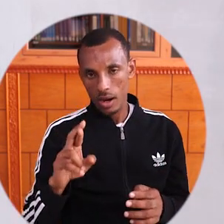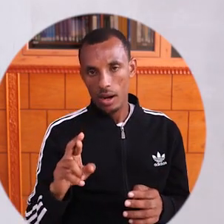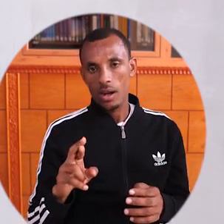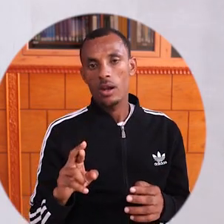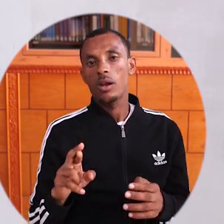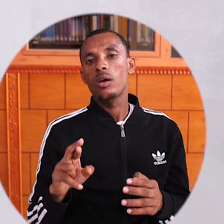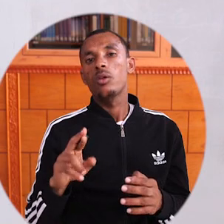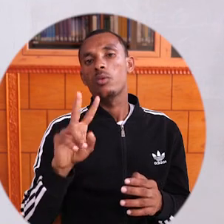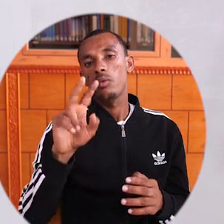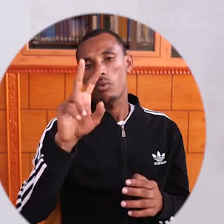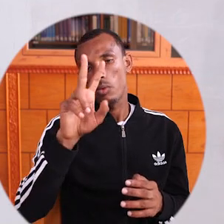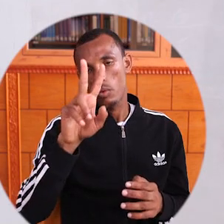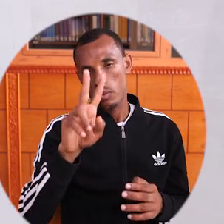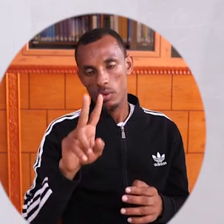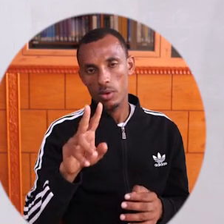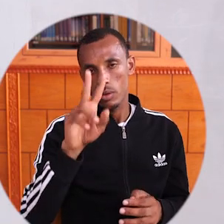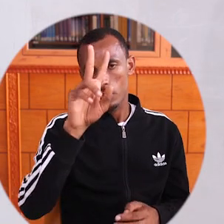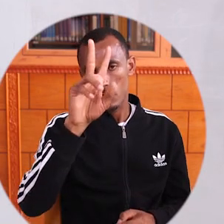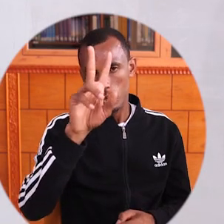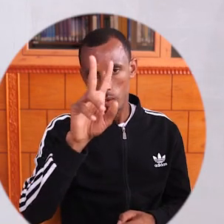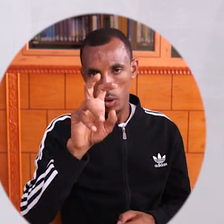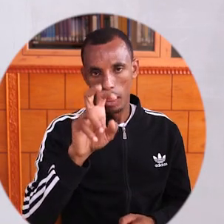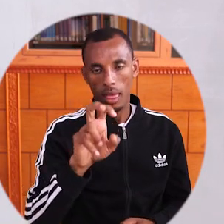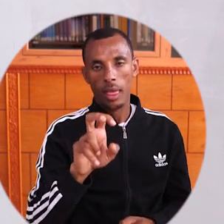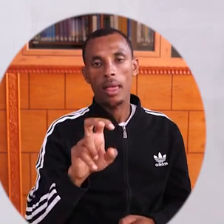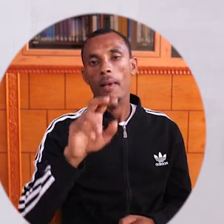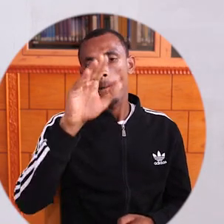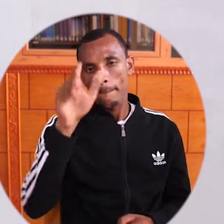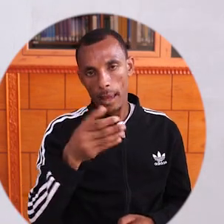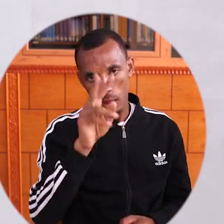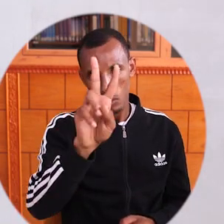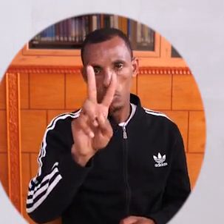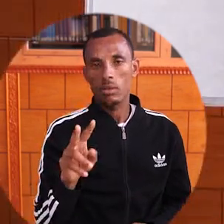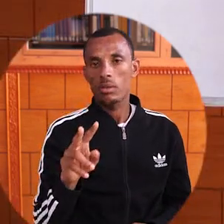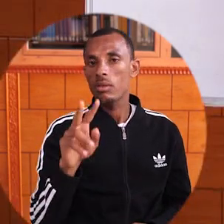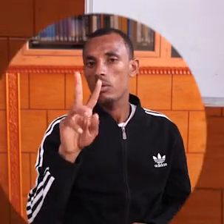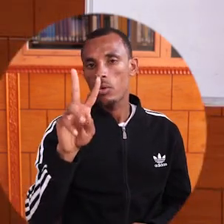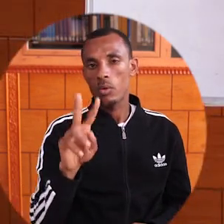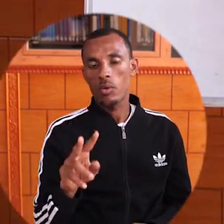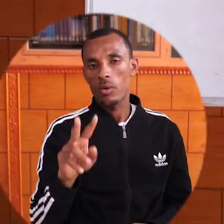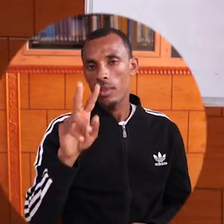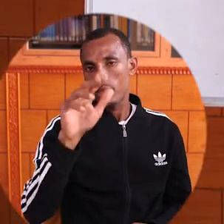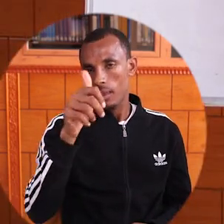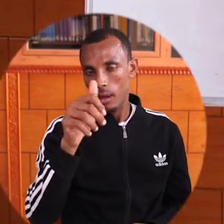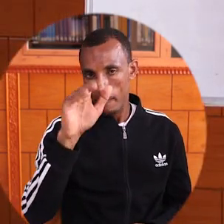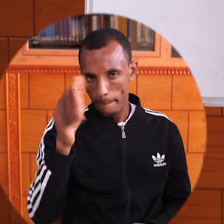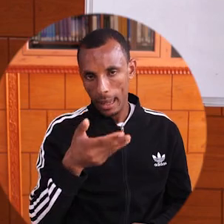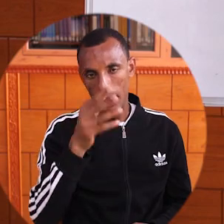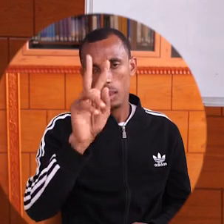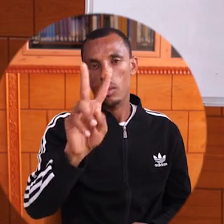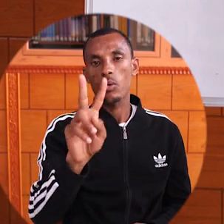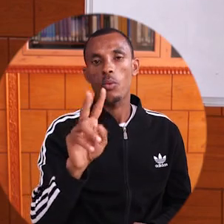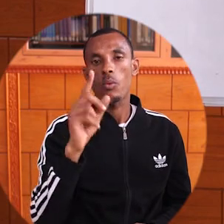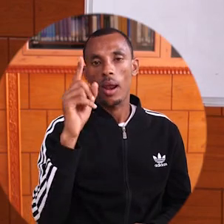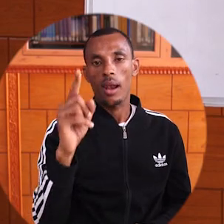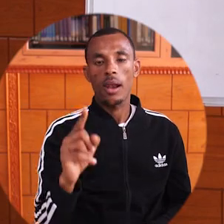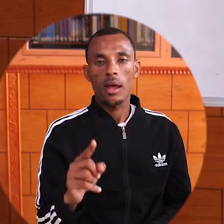20 by 2, 10 by 2, 1. 10 times 70,